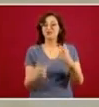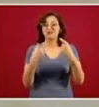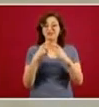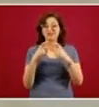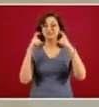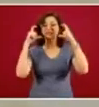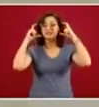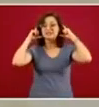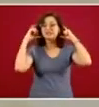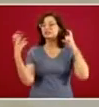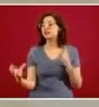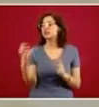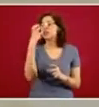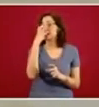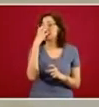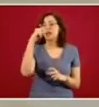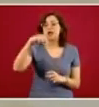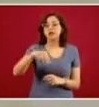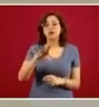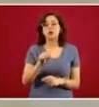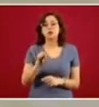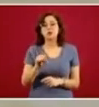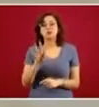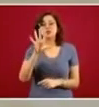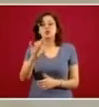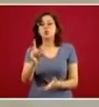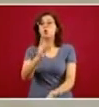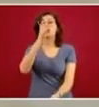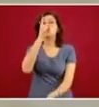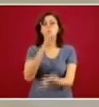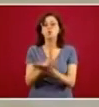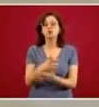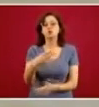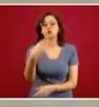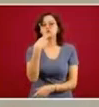rise to 100 during the following week.